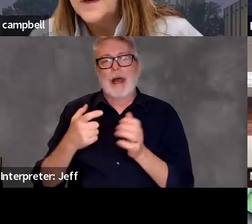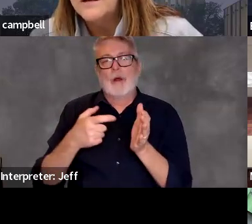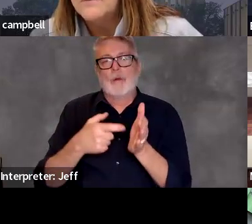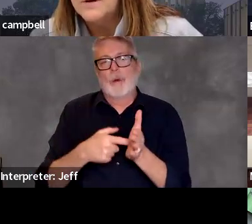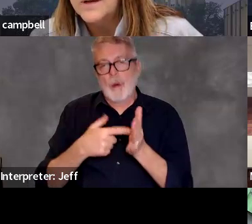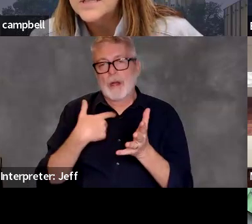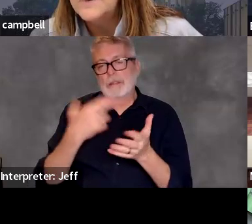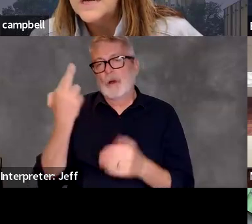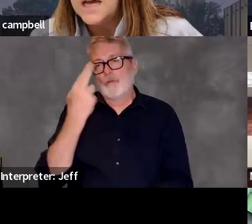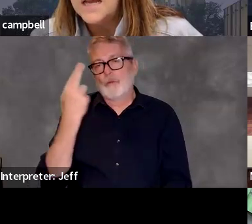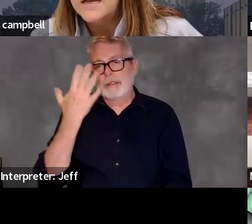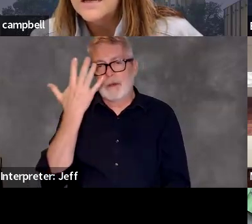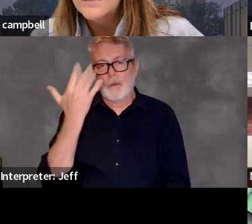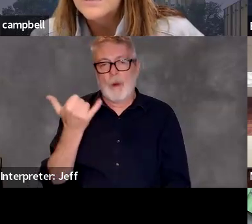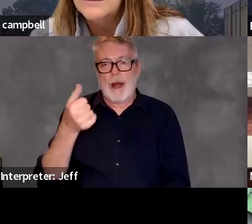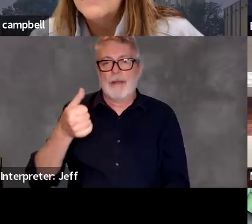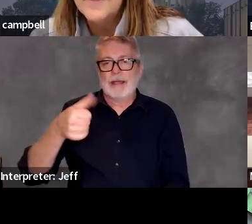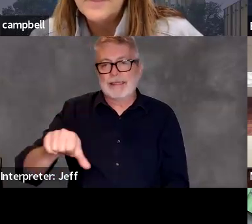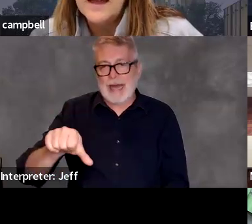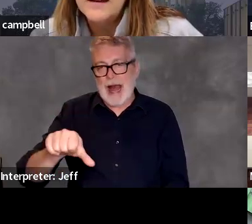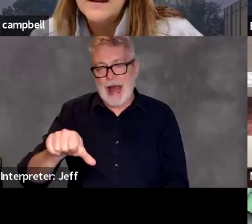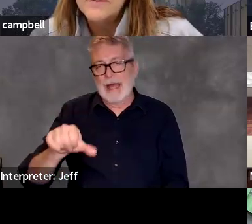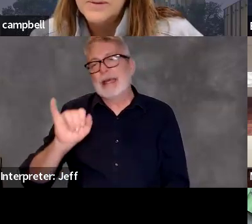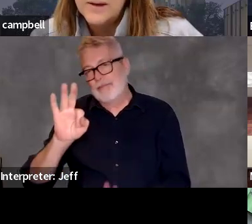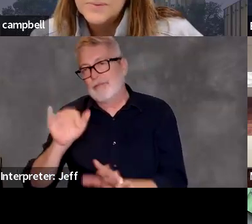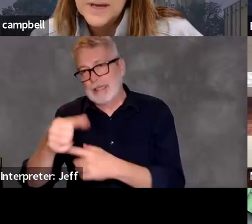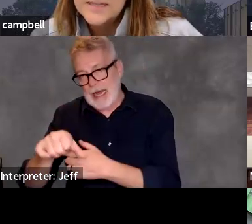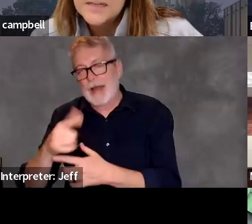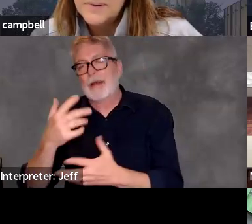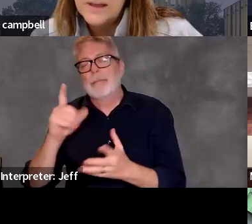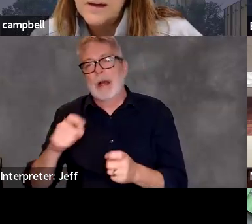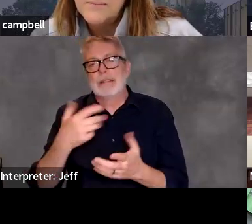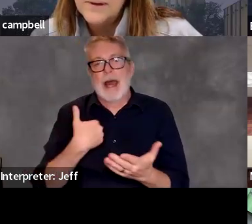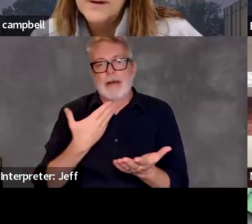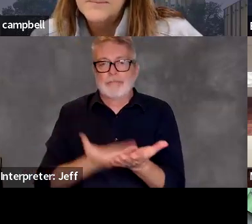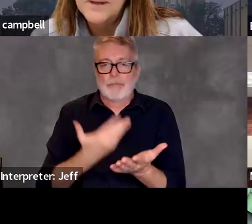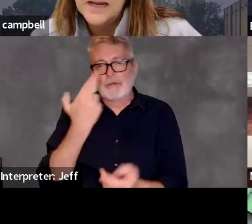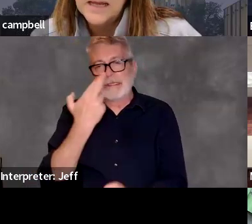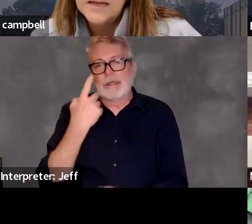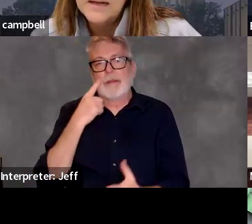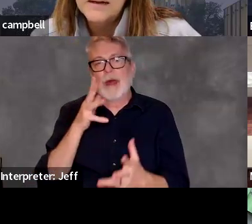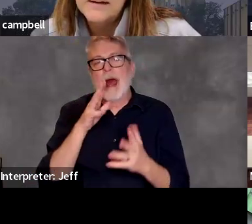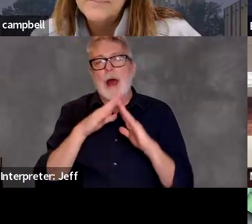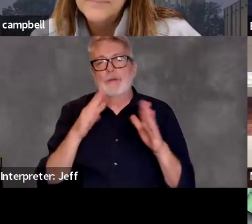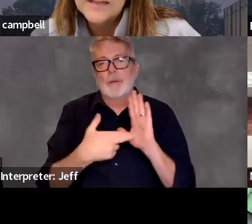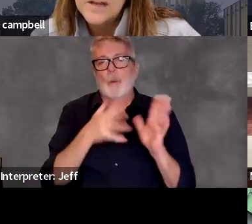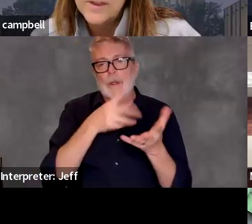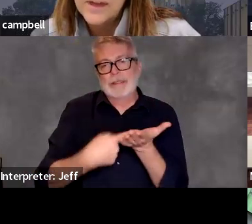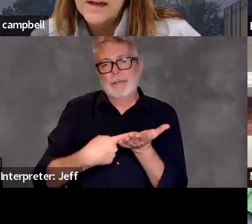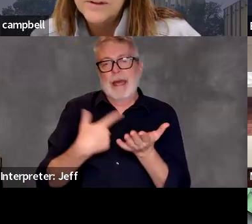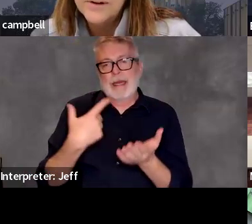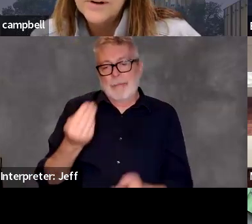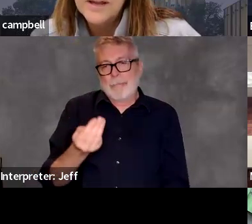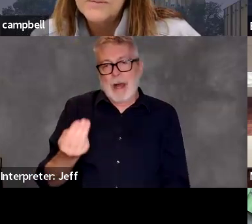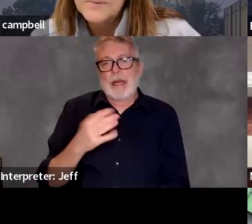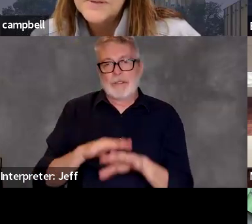reason that request be denied. That the House plans to debate that bill on Monday. It's on